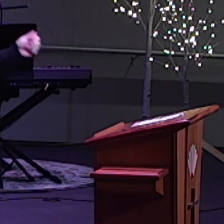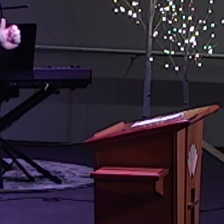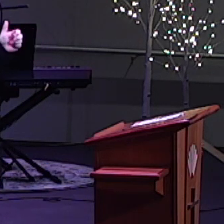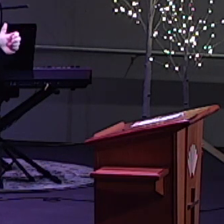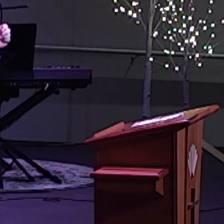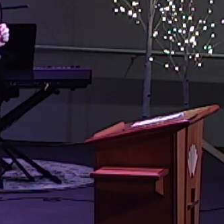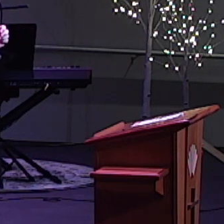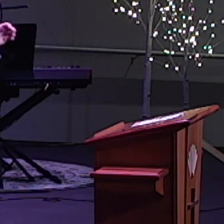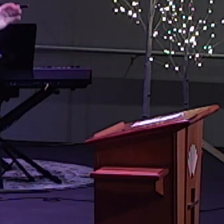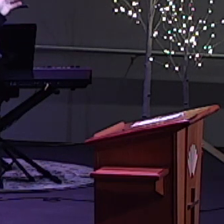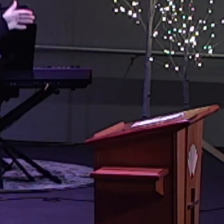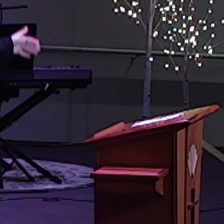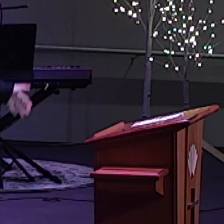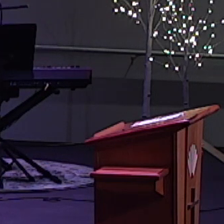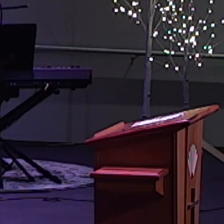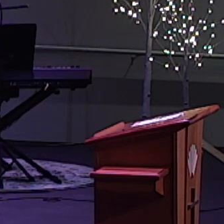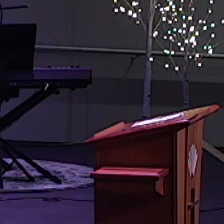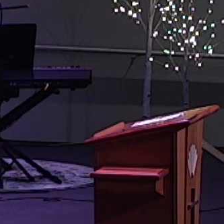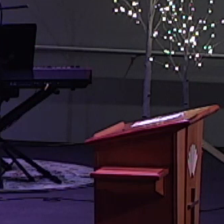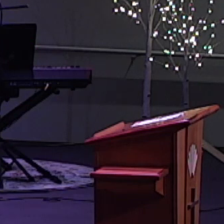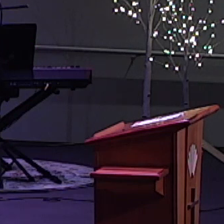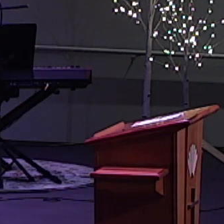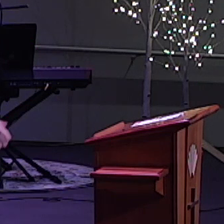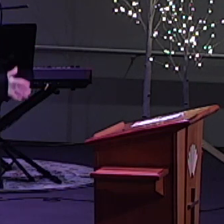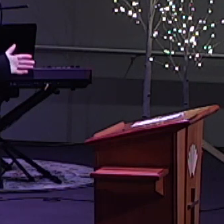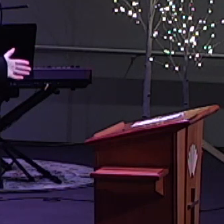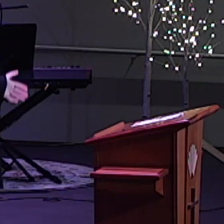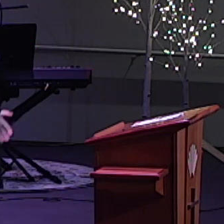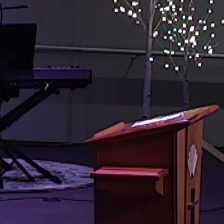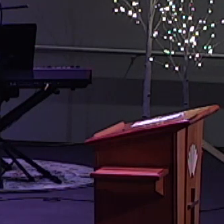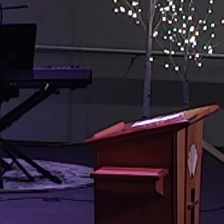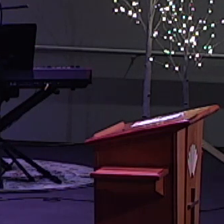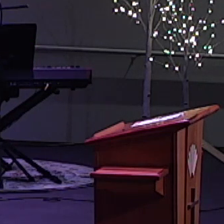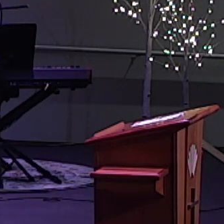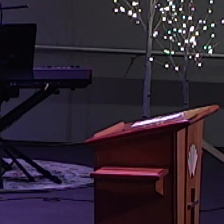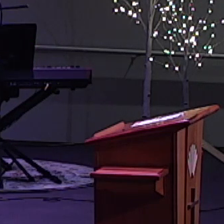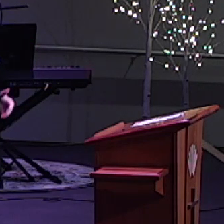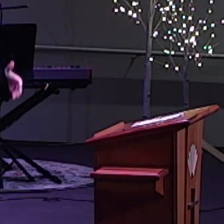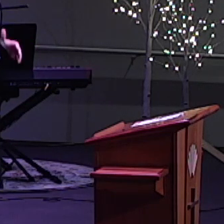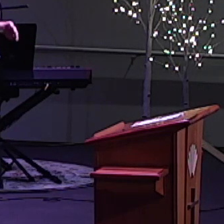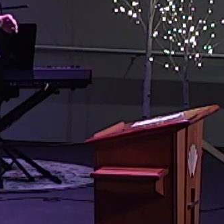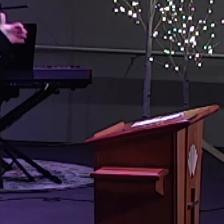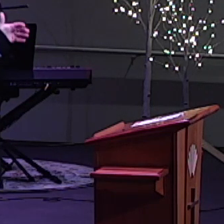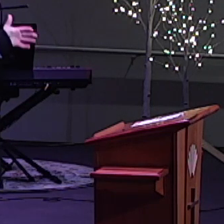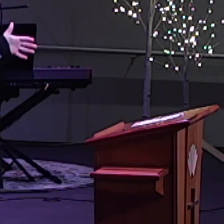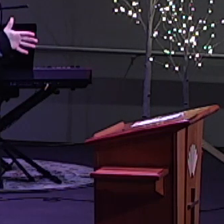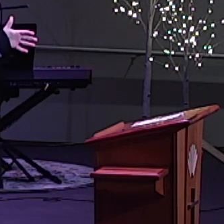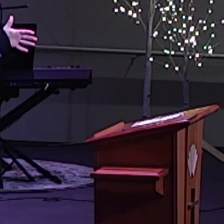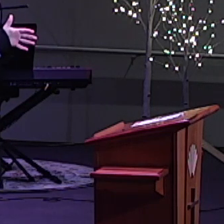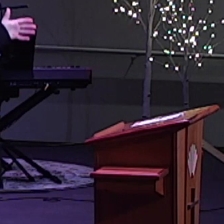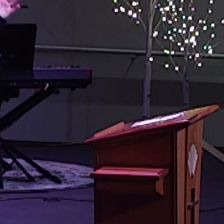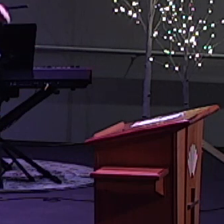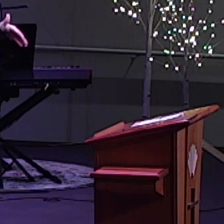You can just snap a picture of that code, and you can that takes you to the website, and you can give that way, again, as an act of